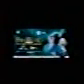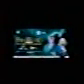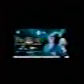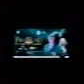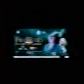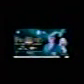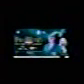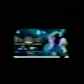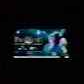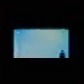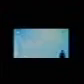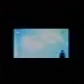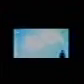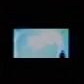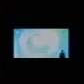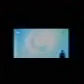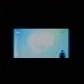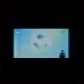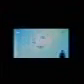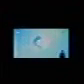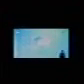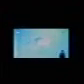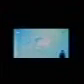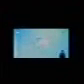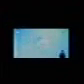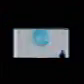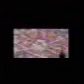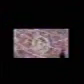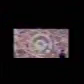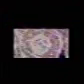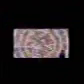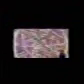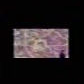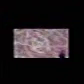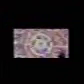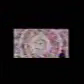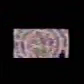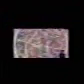Lord, let it come down mightily.